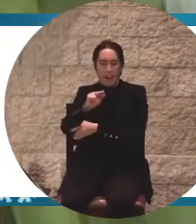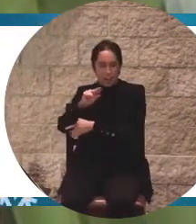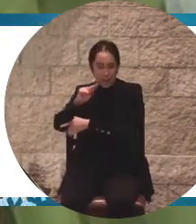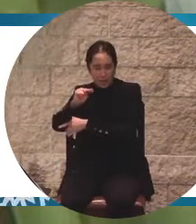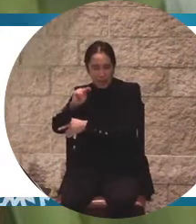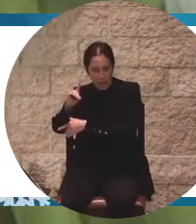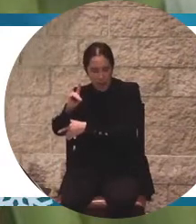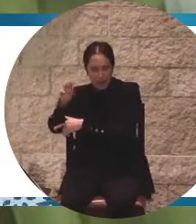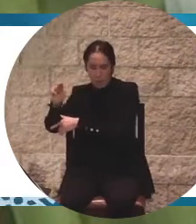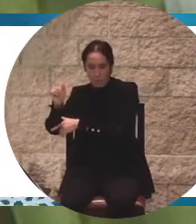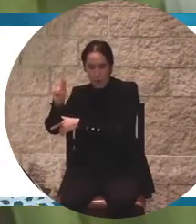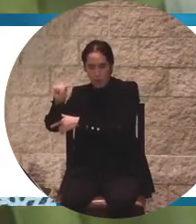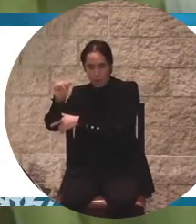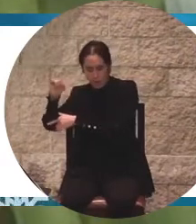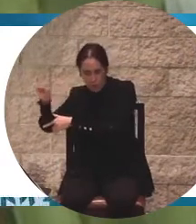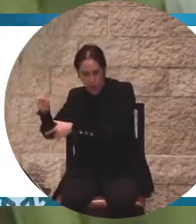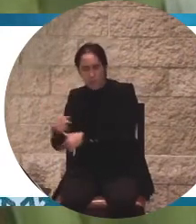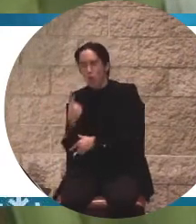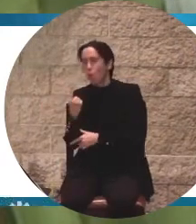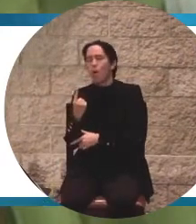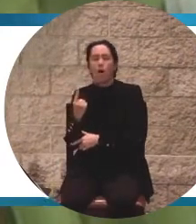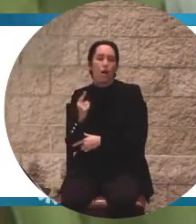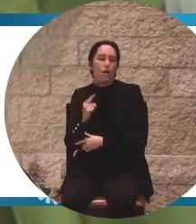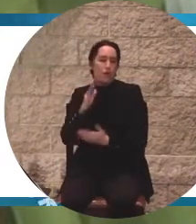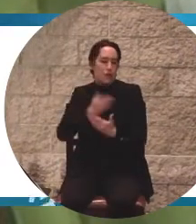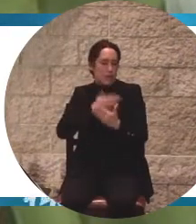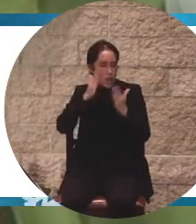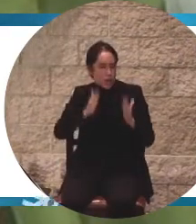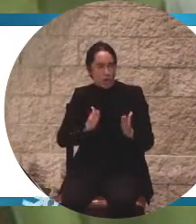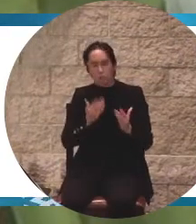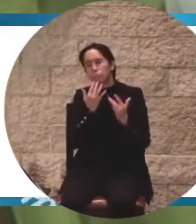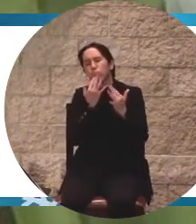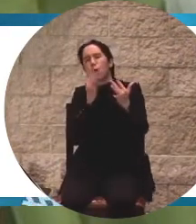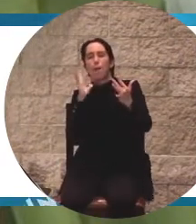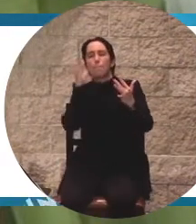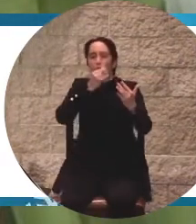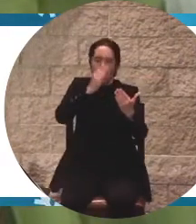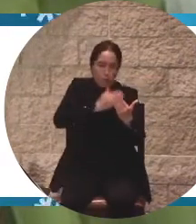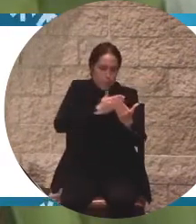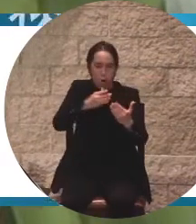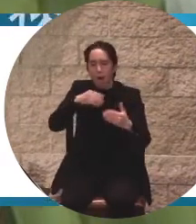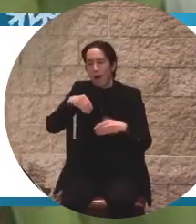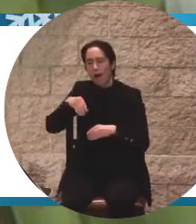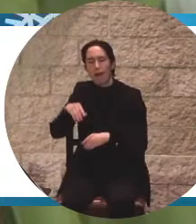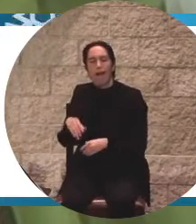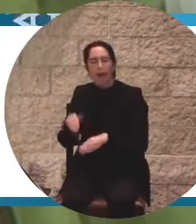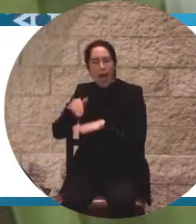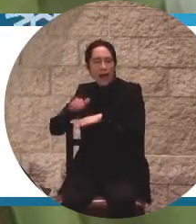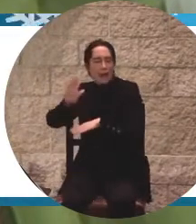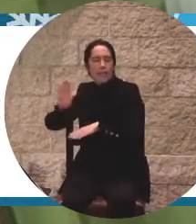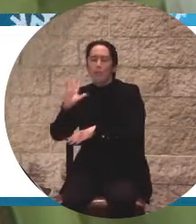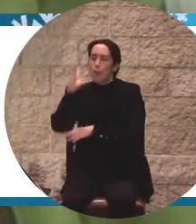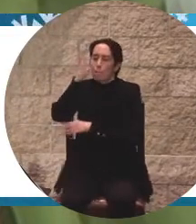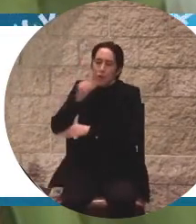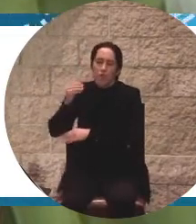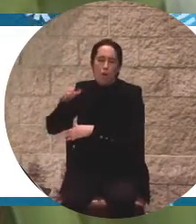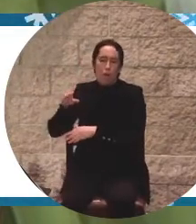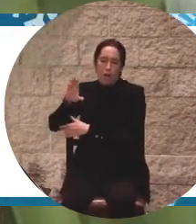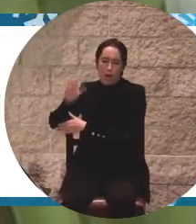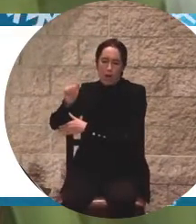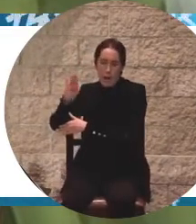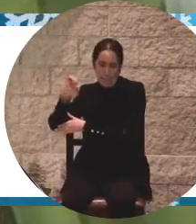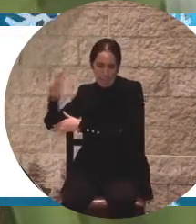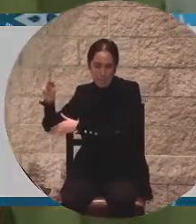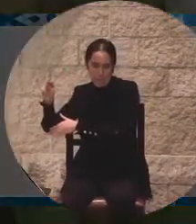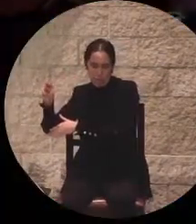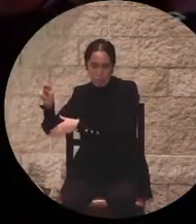his beautiful cabin in the North Woods. One of our favorites, please welcome Michael